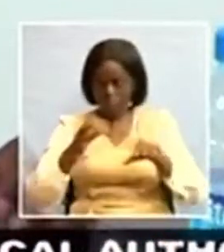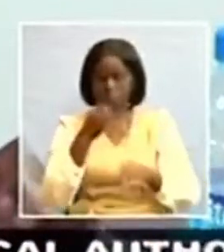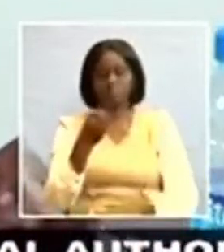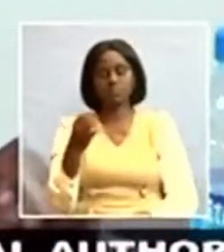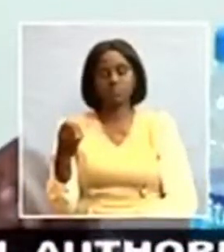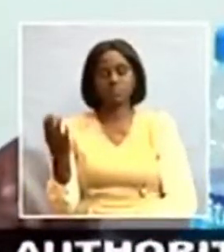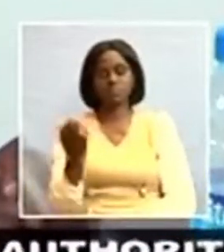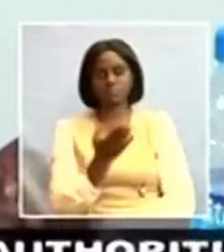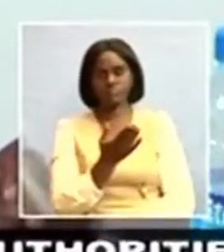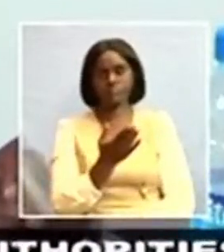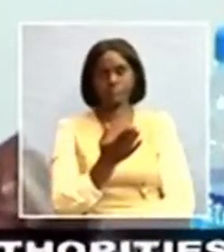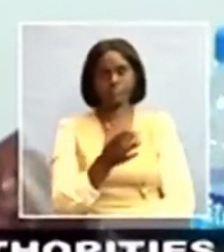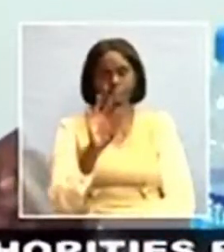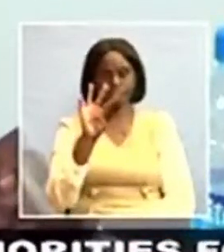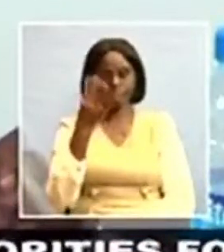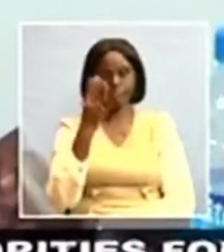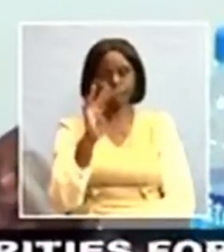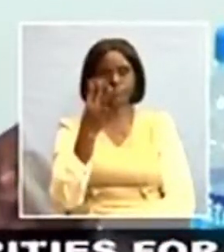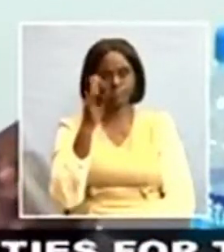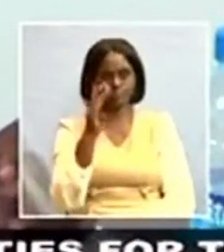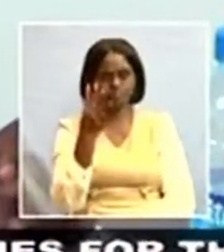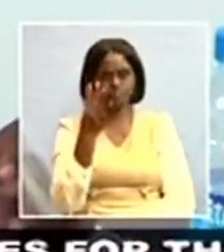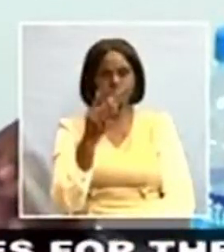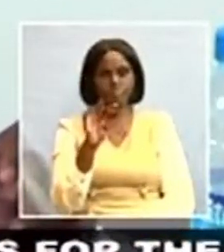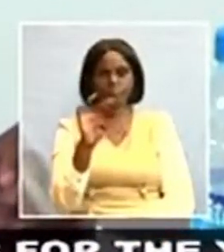equipment. Number